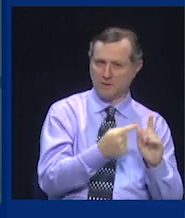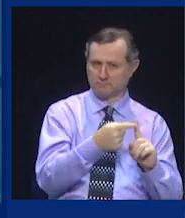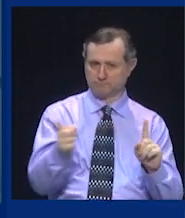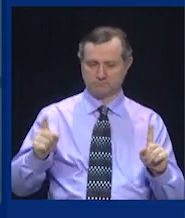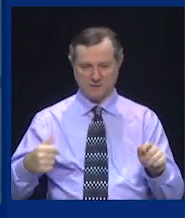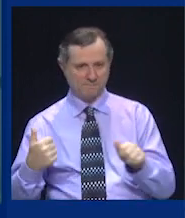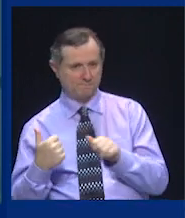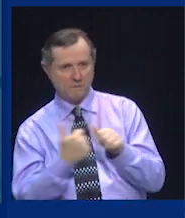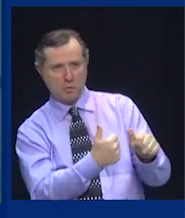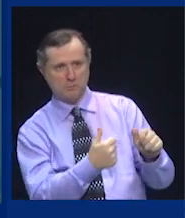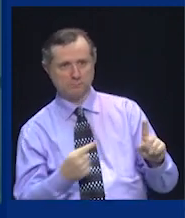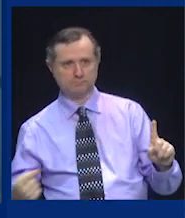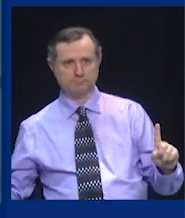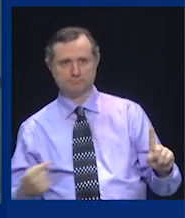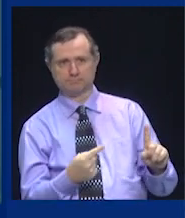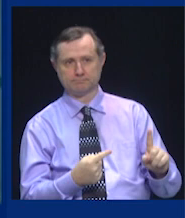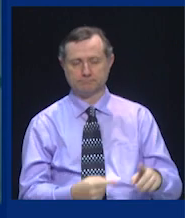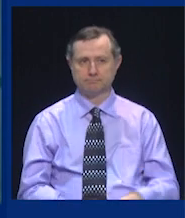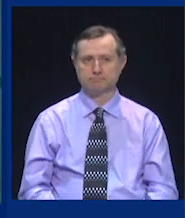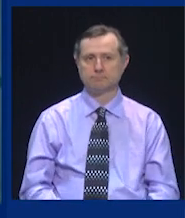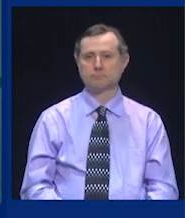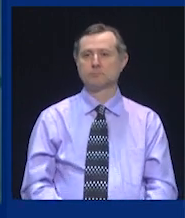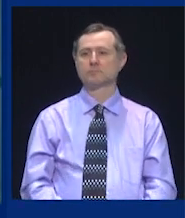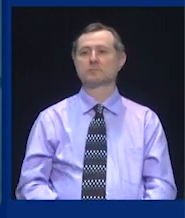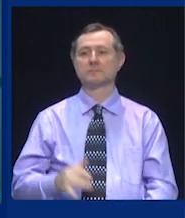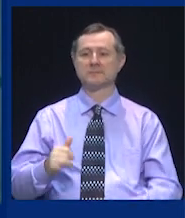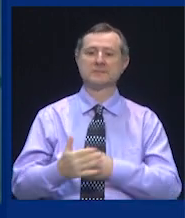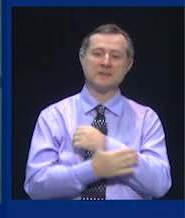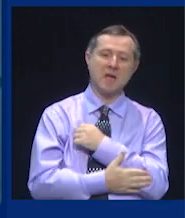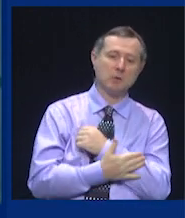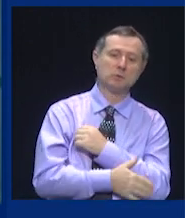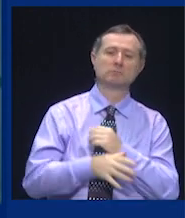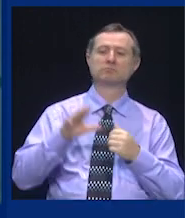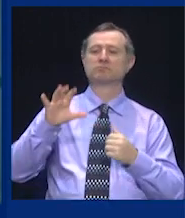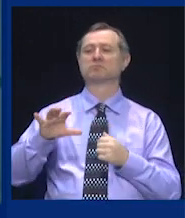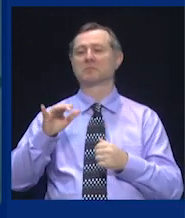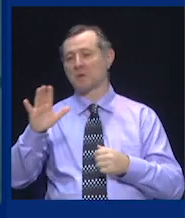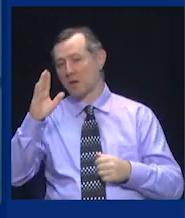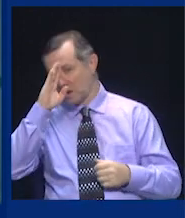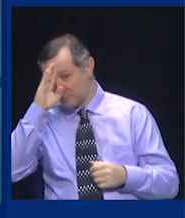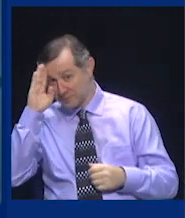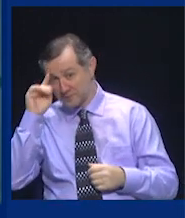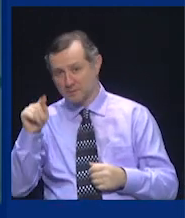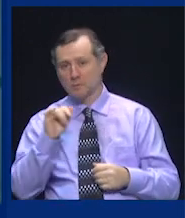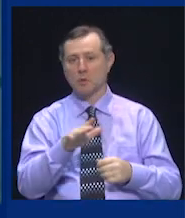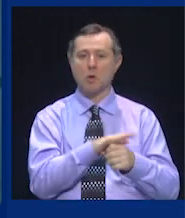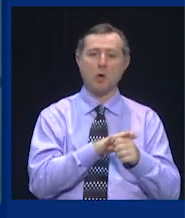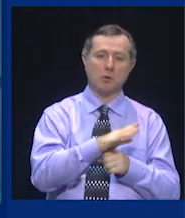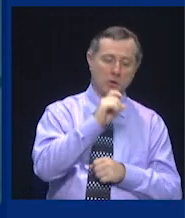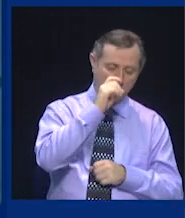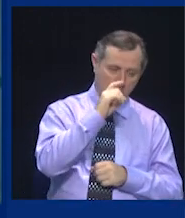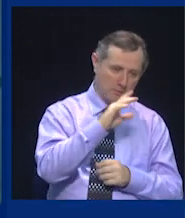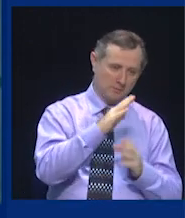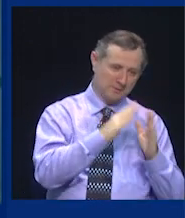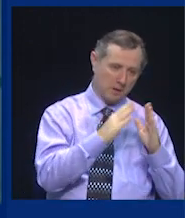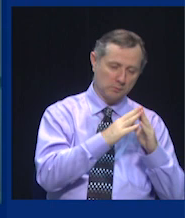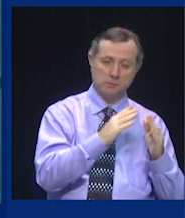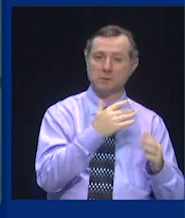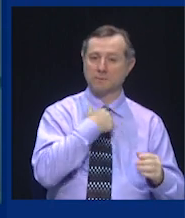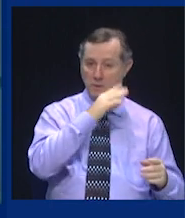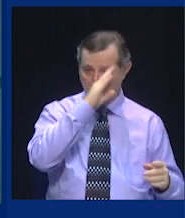Counties run hospitals. Local governments run hospitals. Government is supposed to lead.